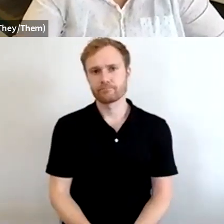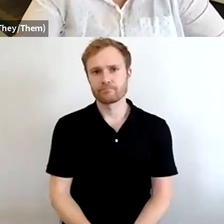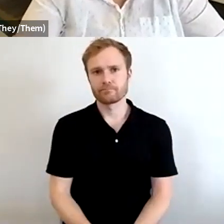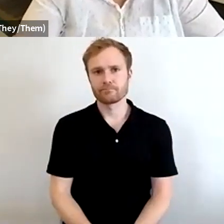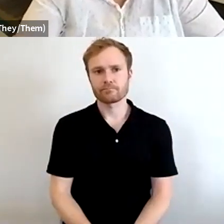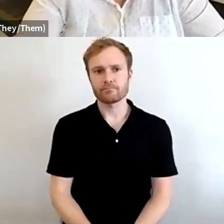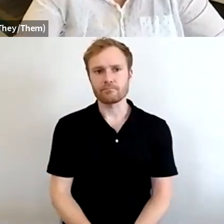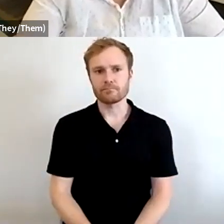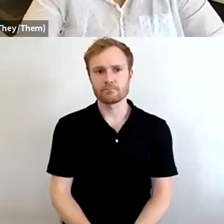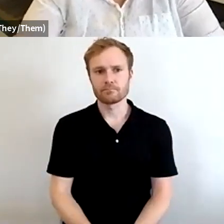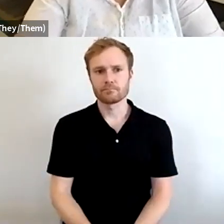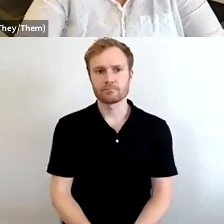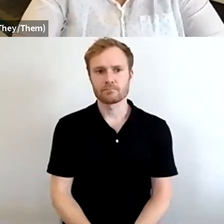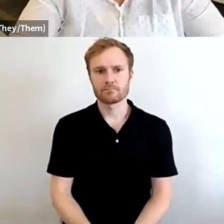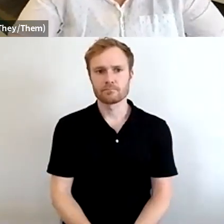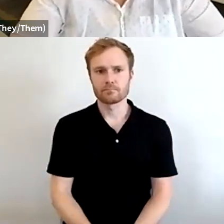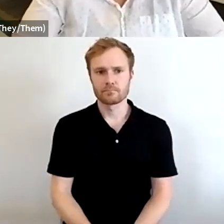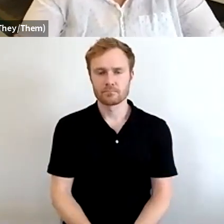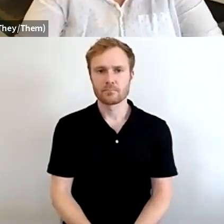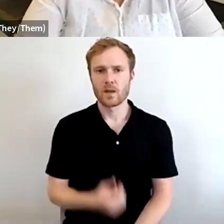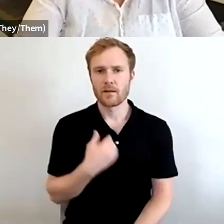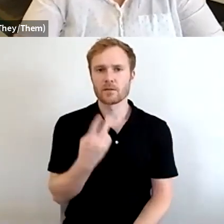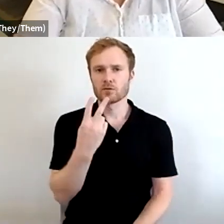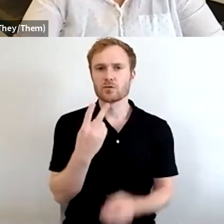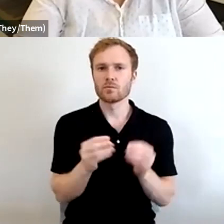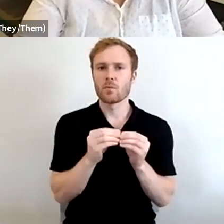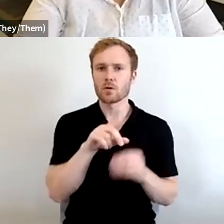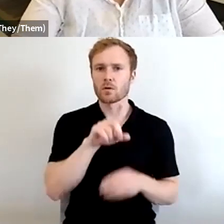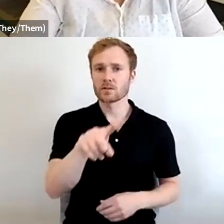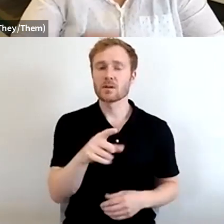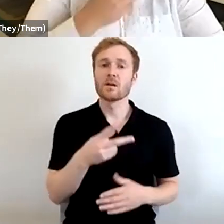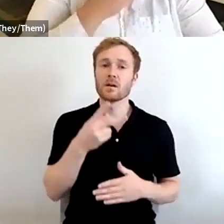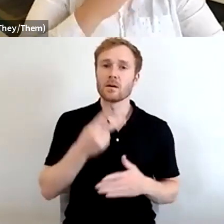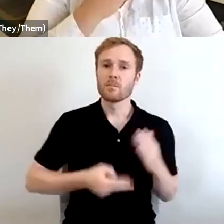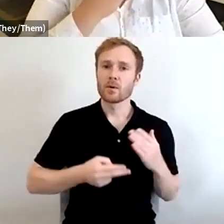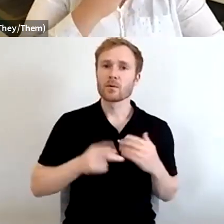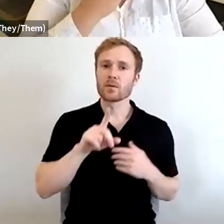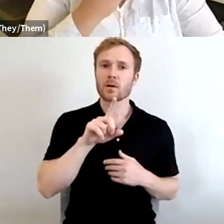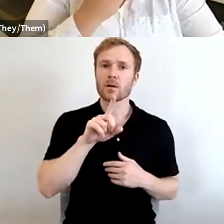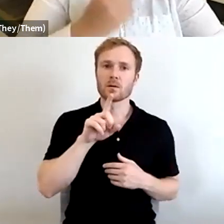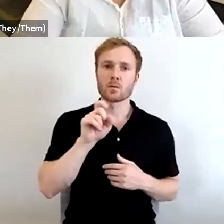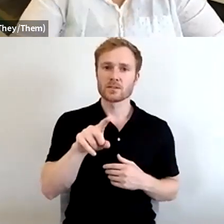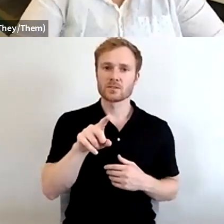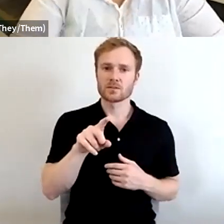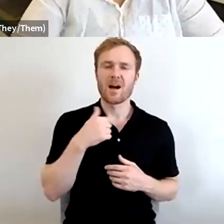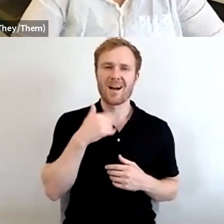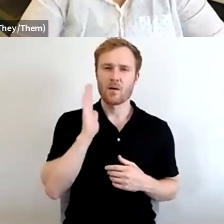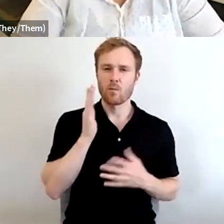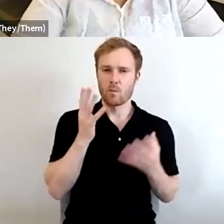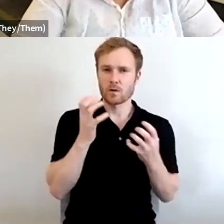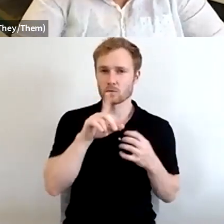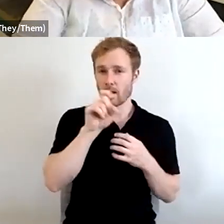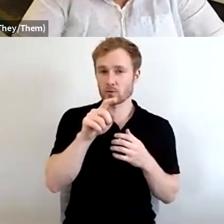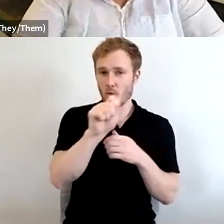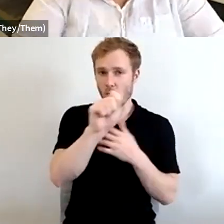So I'll have 2 more questions. They're both questions that I'll ask. I'll go around the panel, and